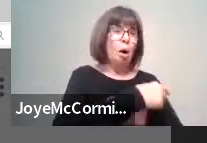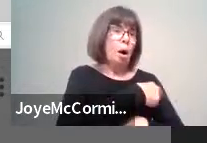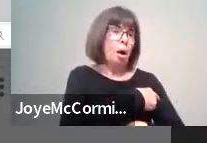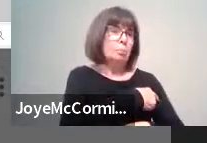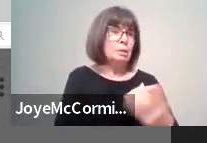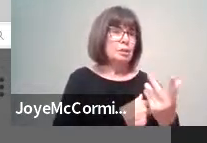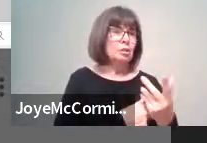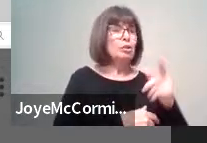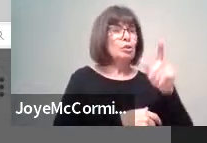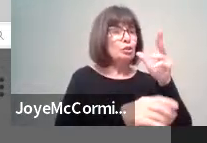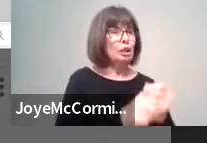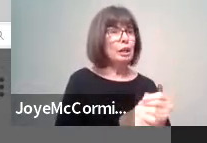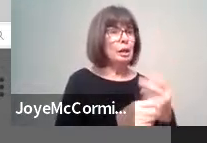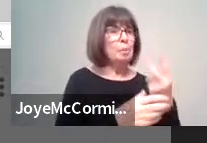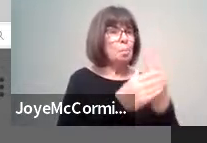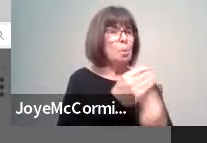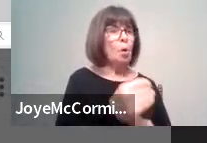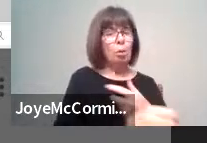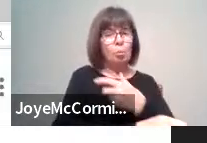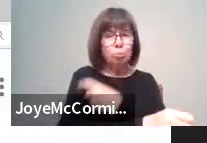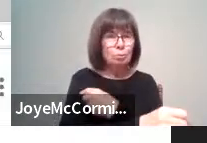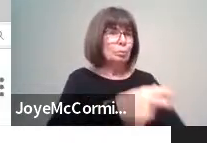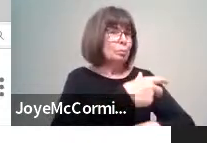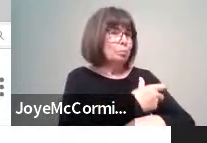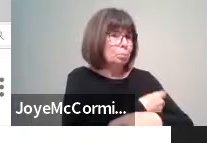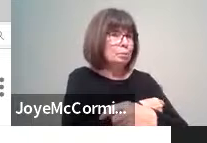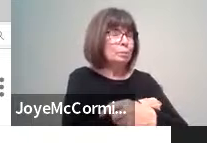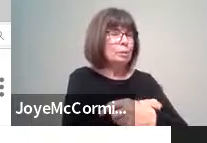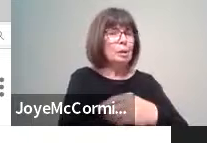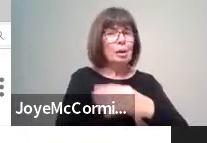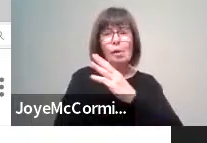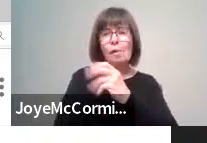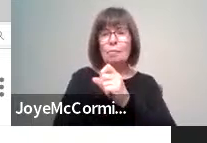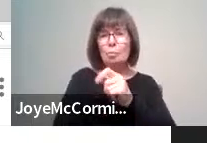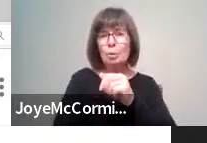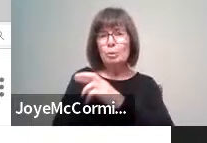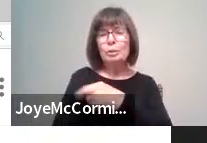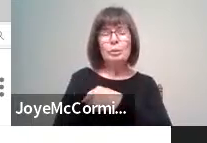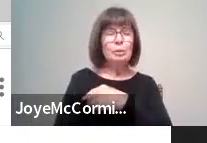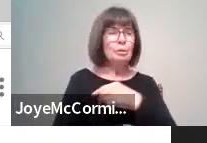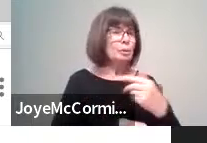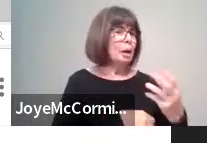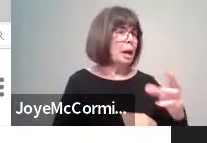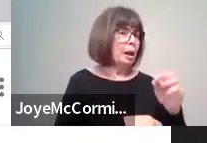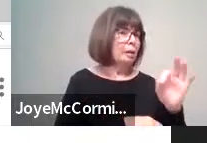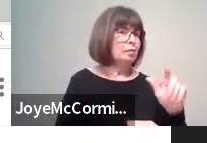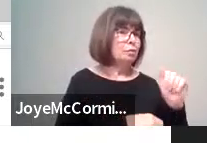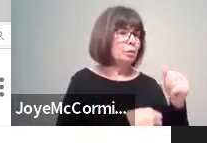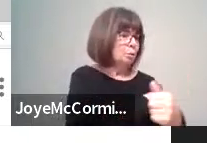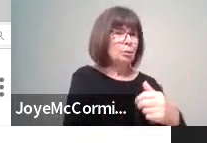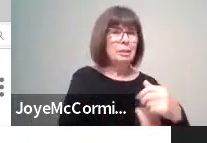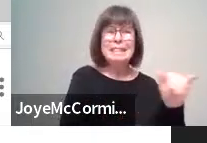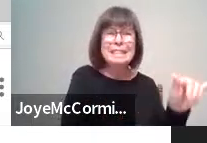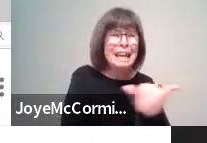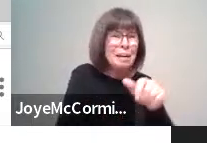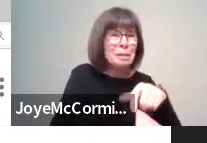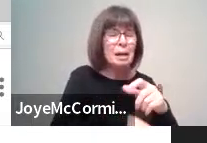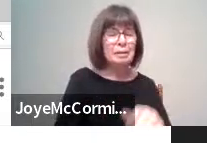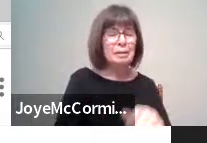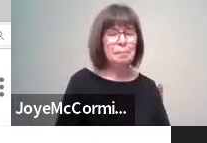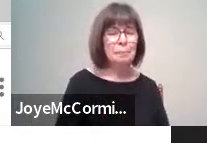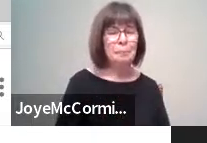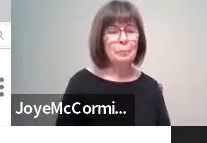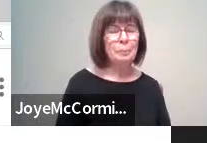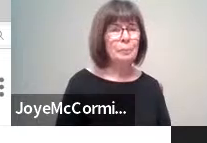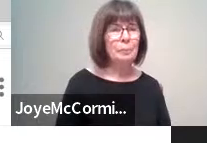the two shots, the COVID booster, Omicron booster, and your flu shot at the same time. And I think bringing